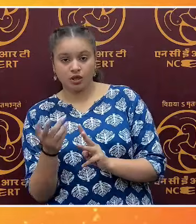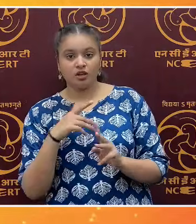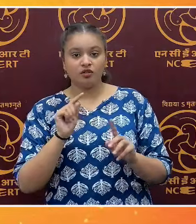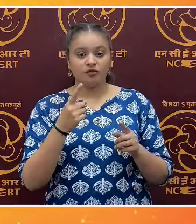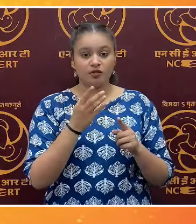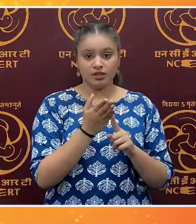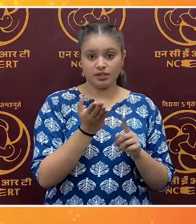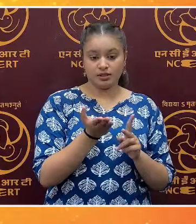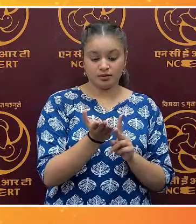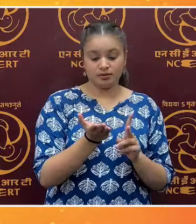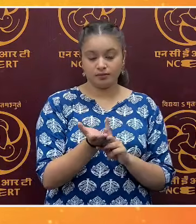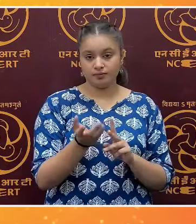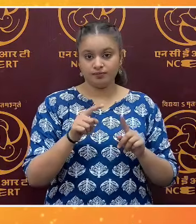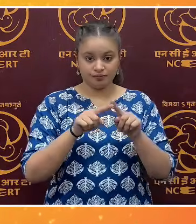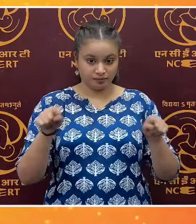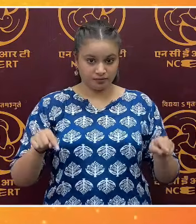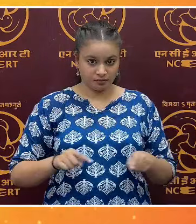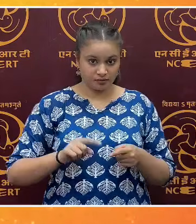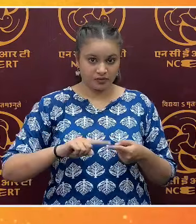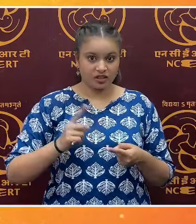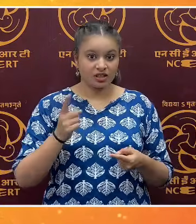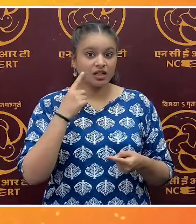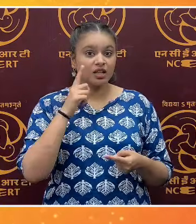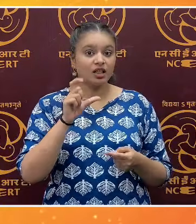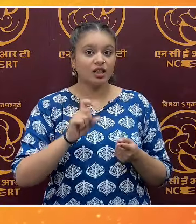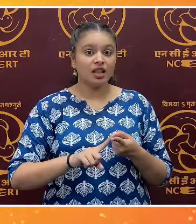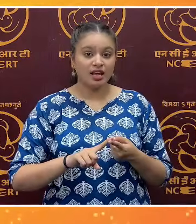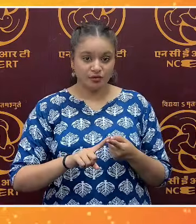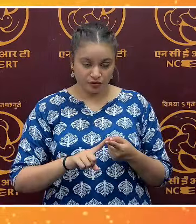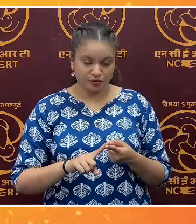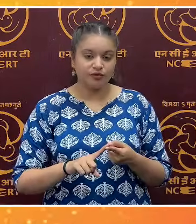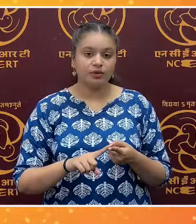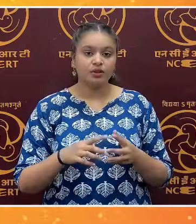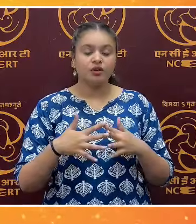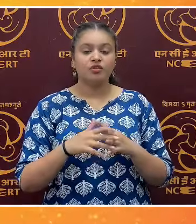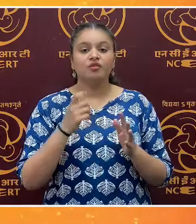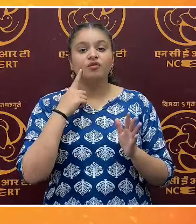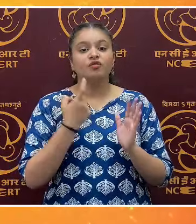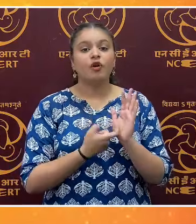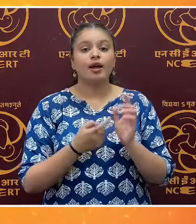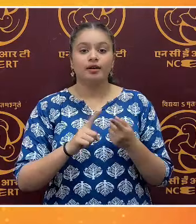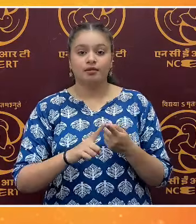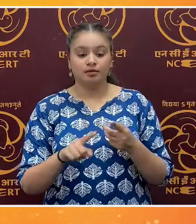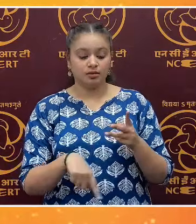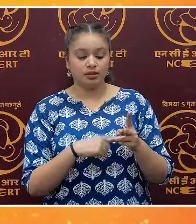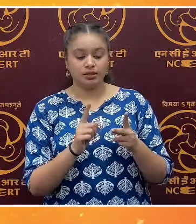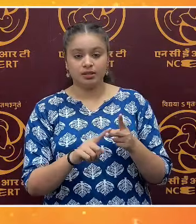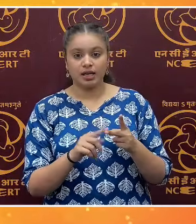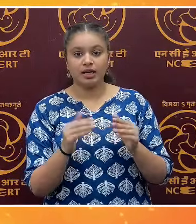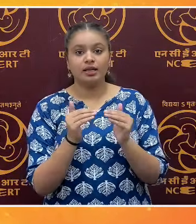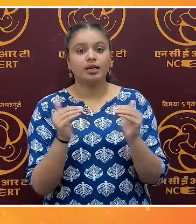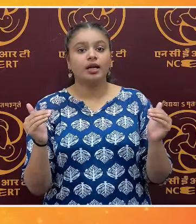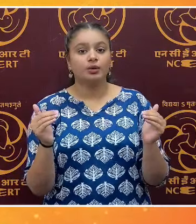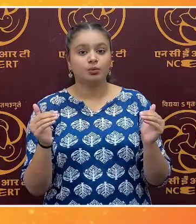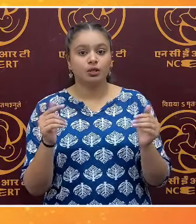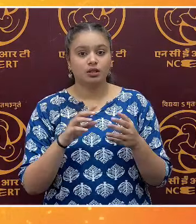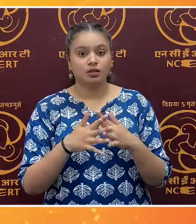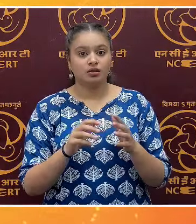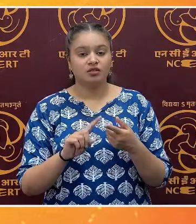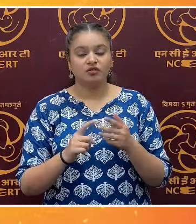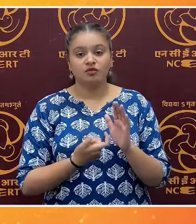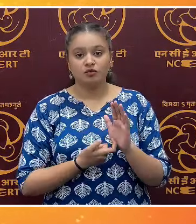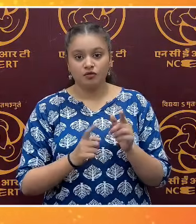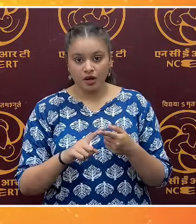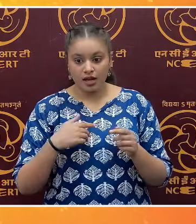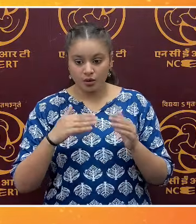current is passing through the live wire, which is called phase, live wire phase, and then from the neutral wire it goes out from